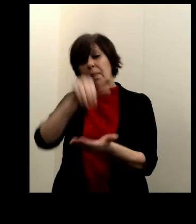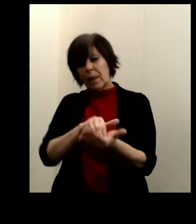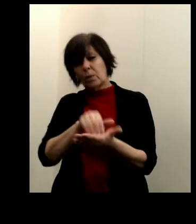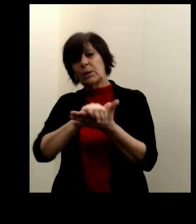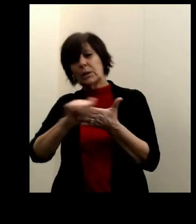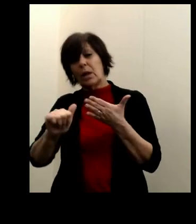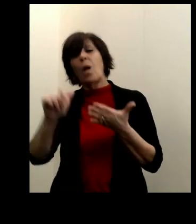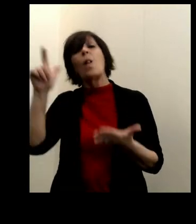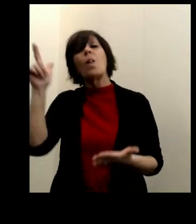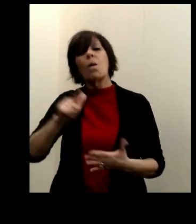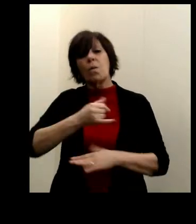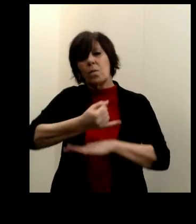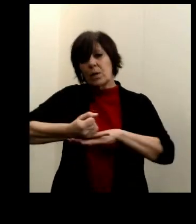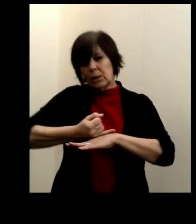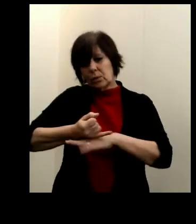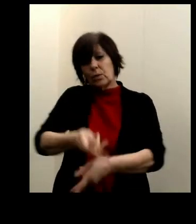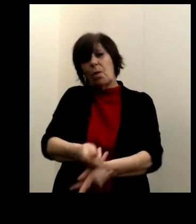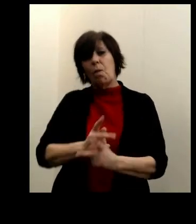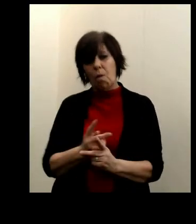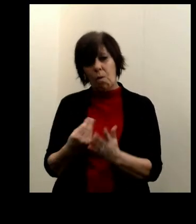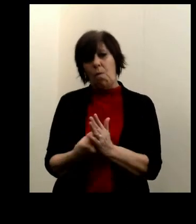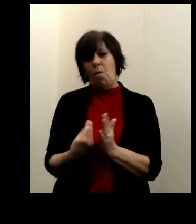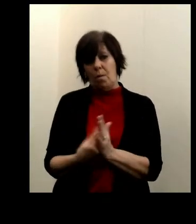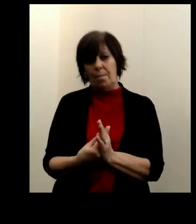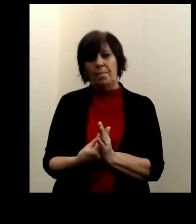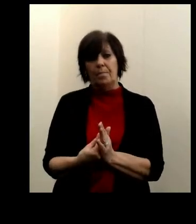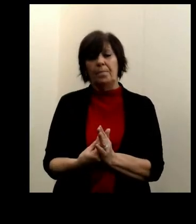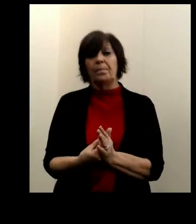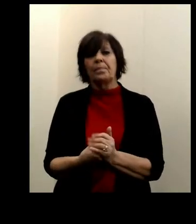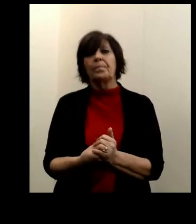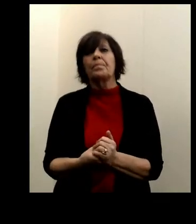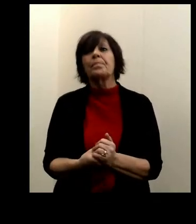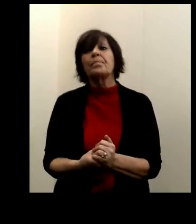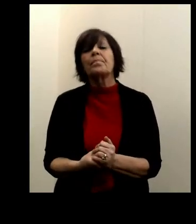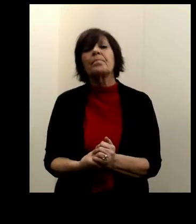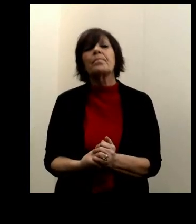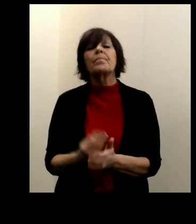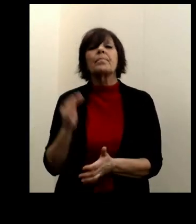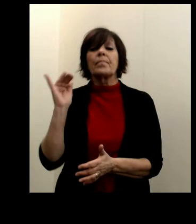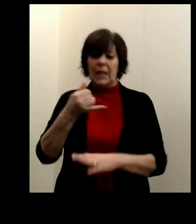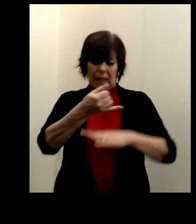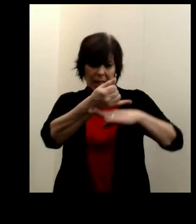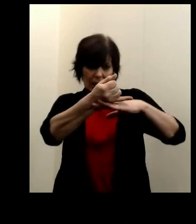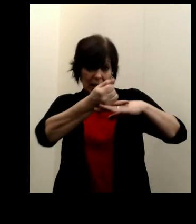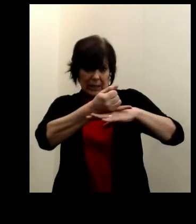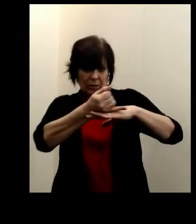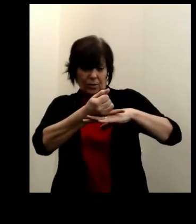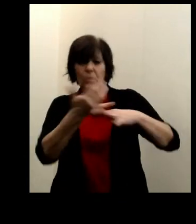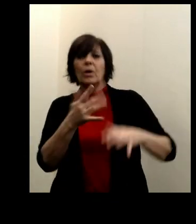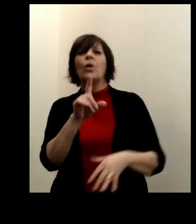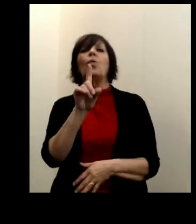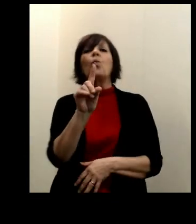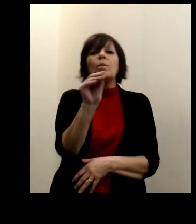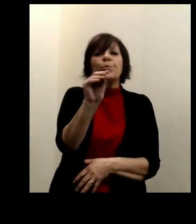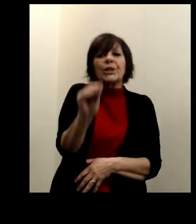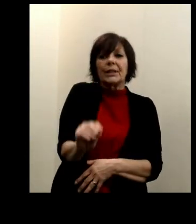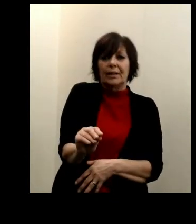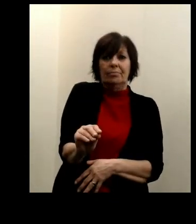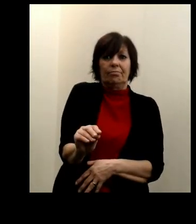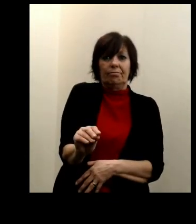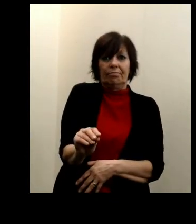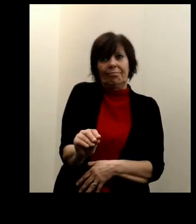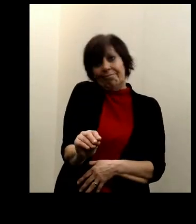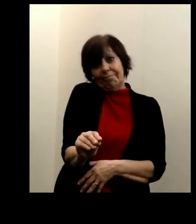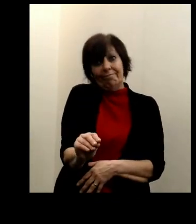$250,000 low-interest loan, one-year loan program, in which the interest rate is 1%. It's basically